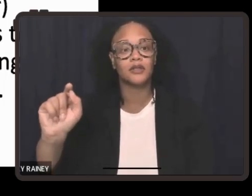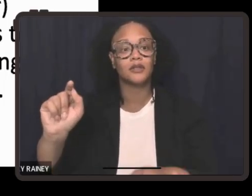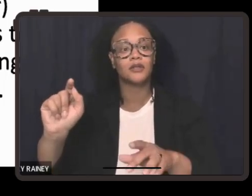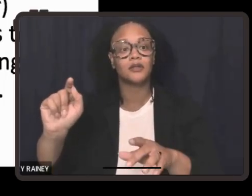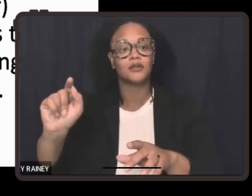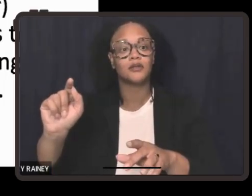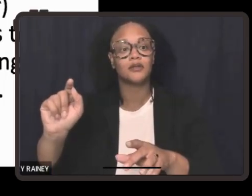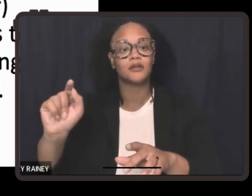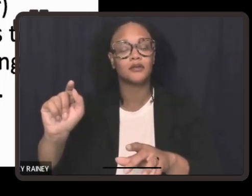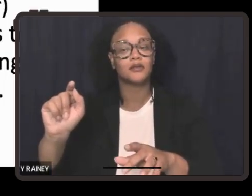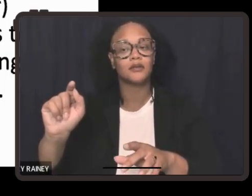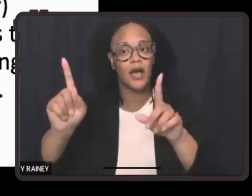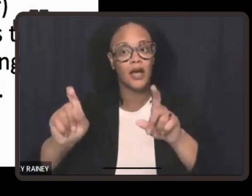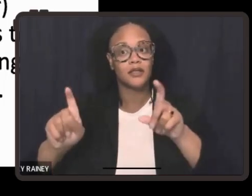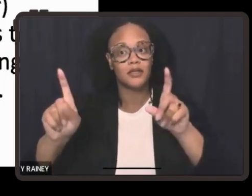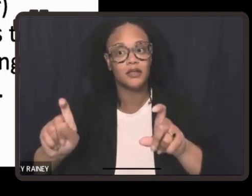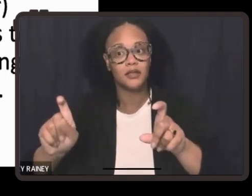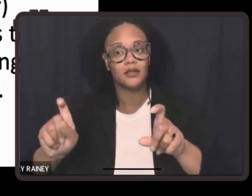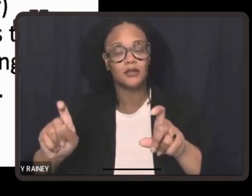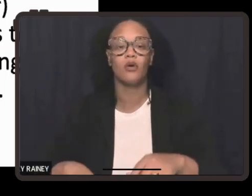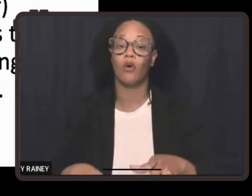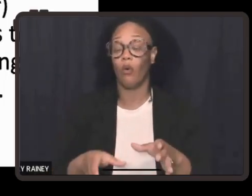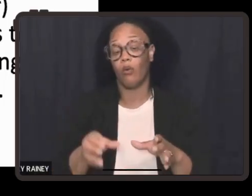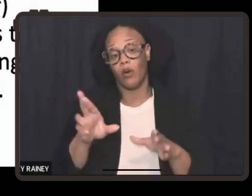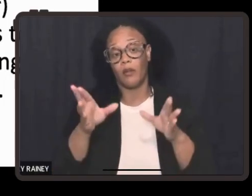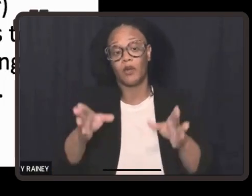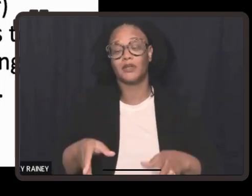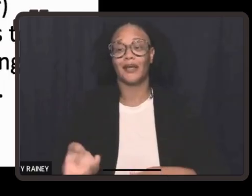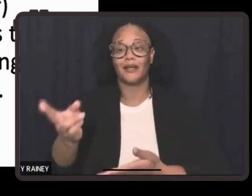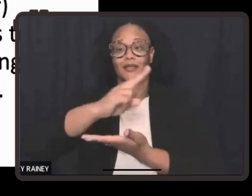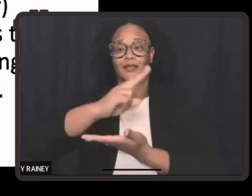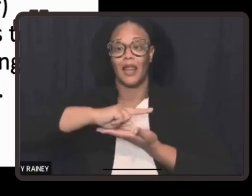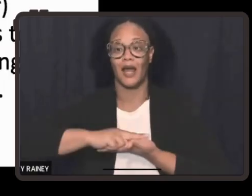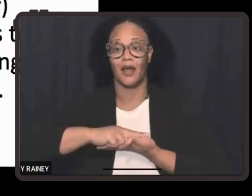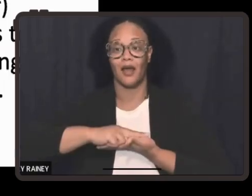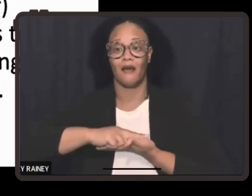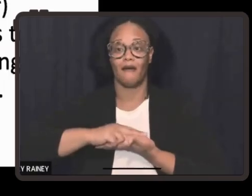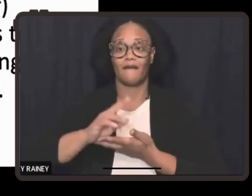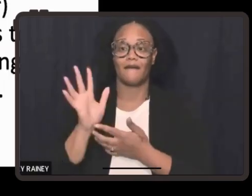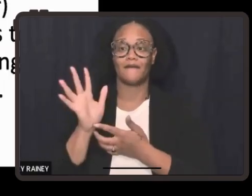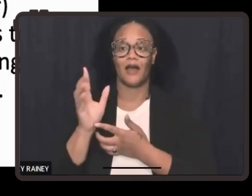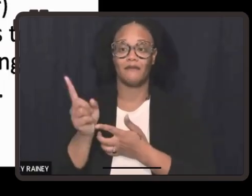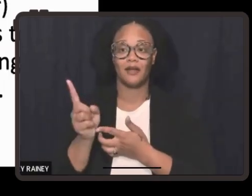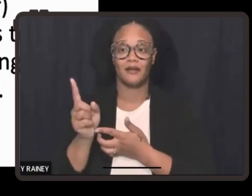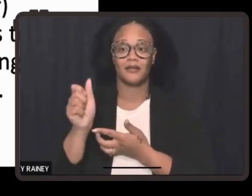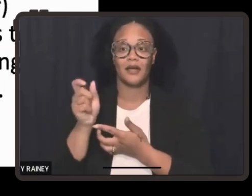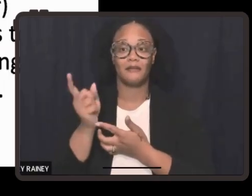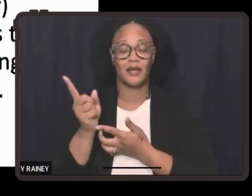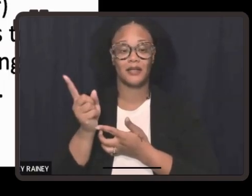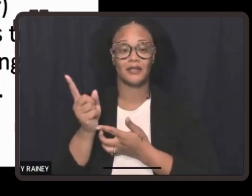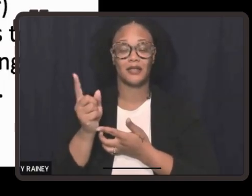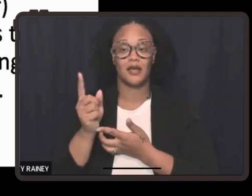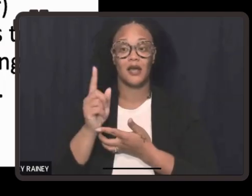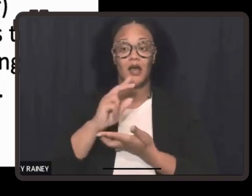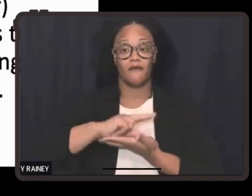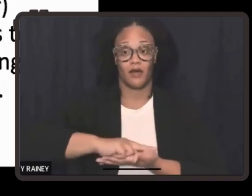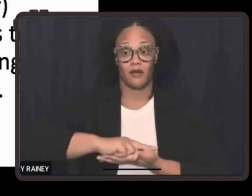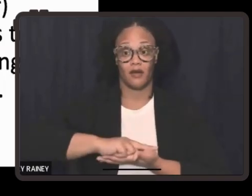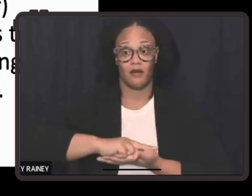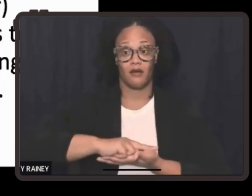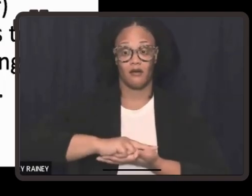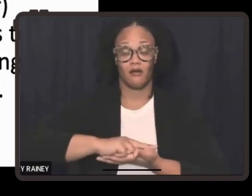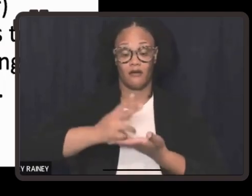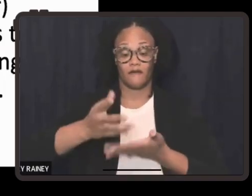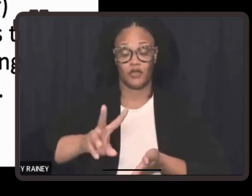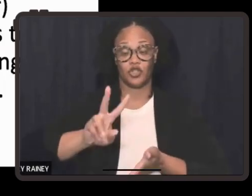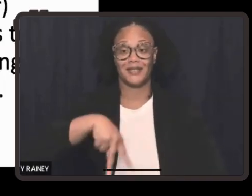for 10 minutes, do a blood pressure, do a pulse rate. When they stand up, the blood pressure should not change very much, a couple